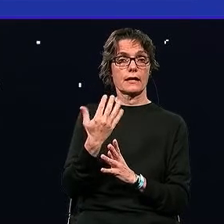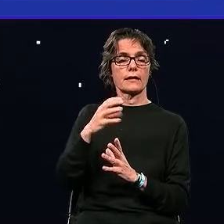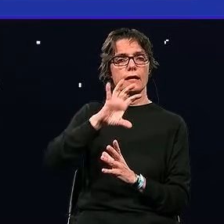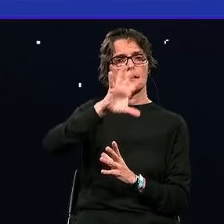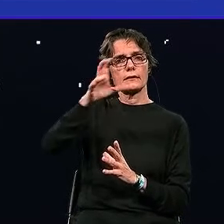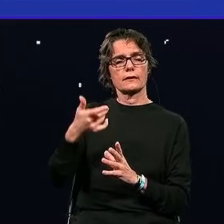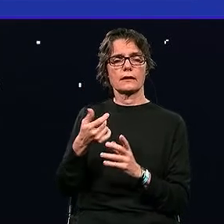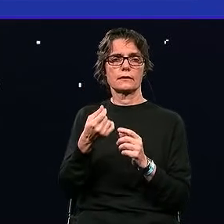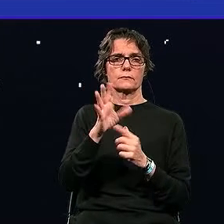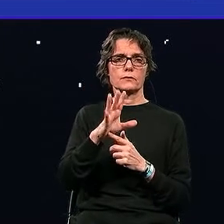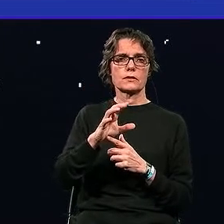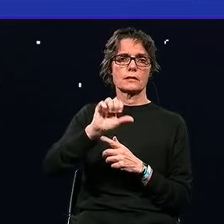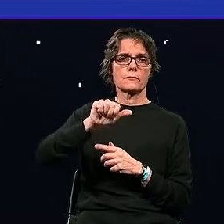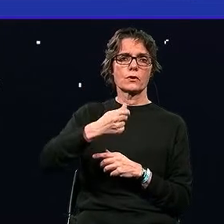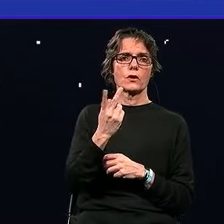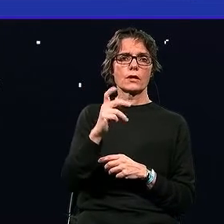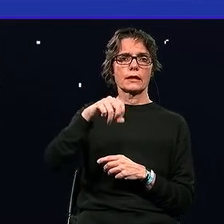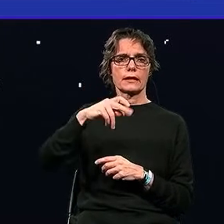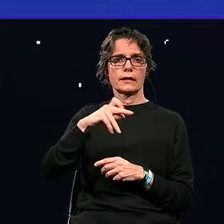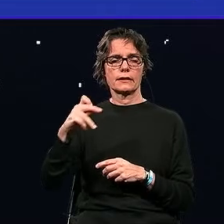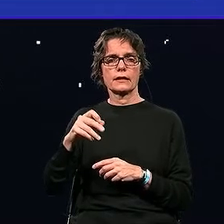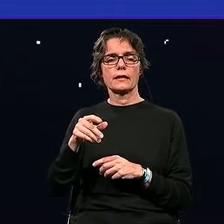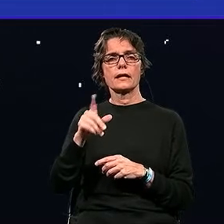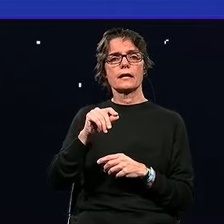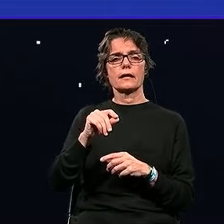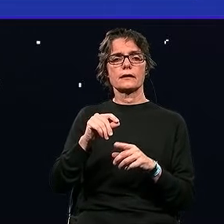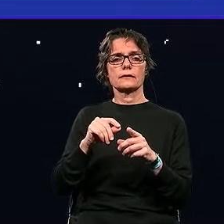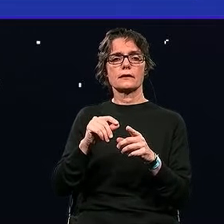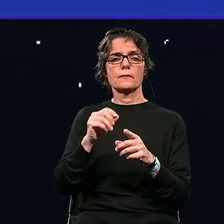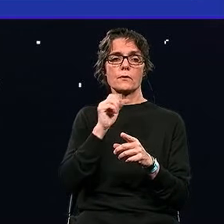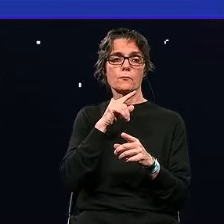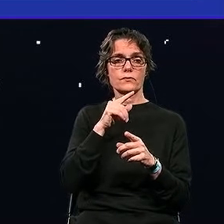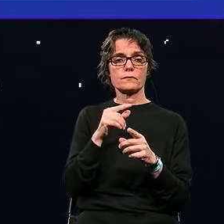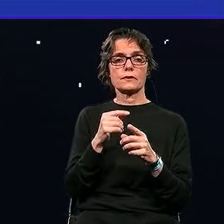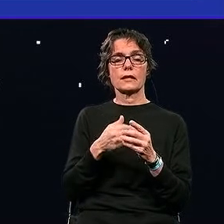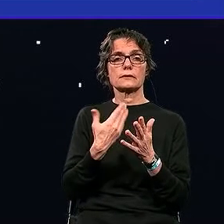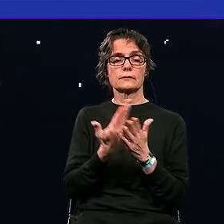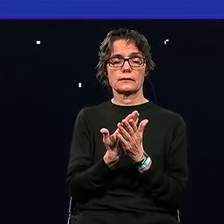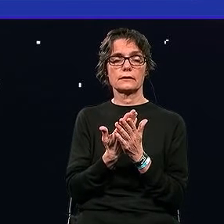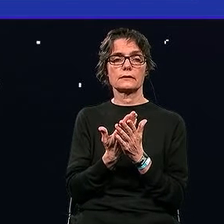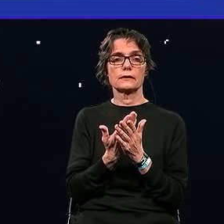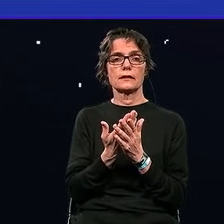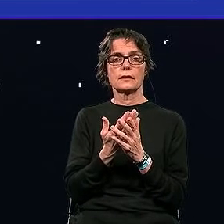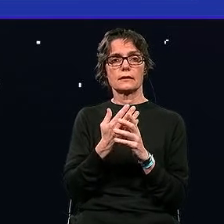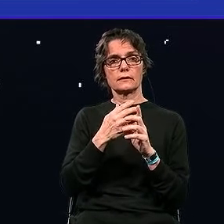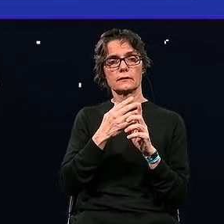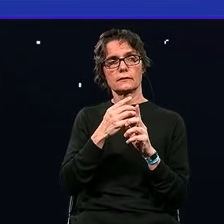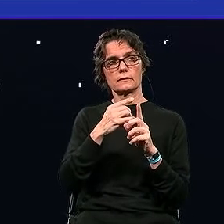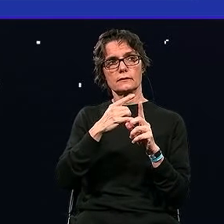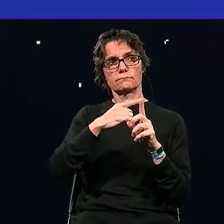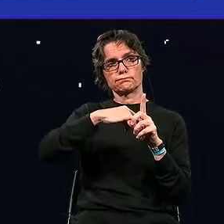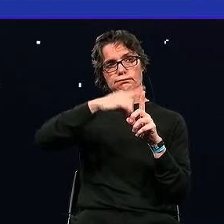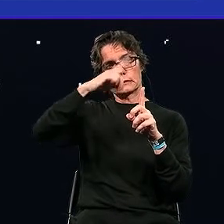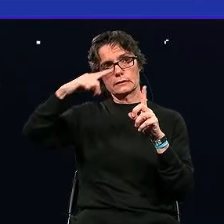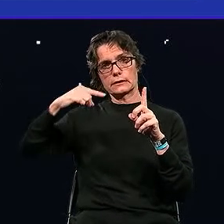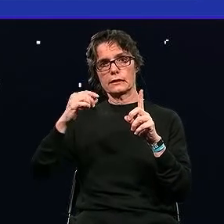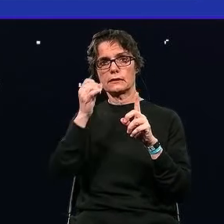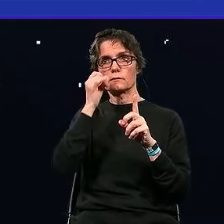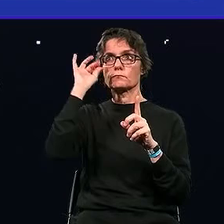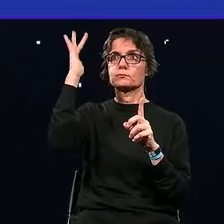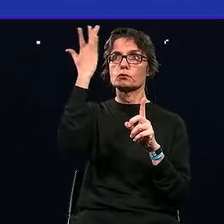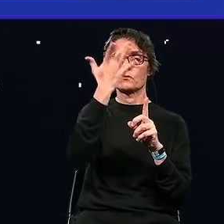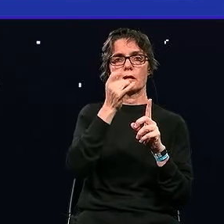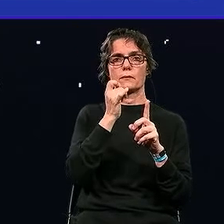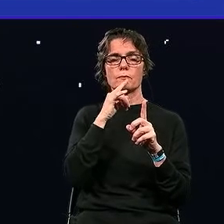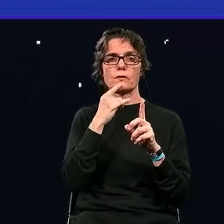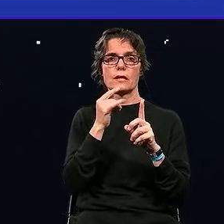like Kenya. And by providing them data, actually as simple as SMS-based data around weather, they can absolutely optimize the way they grow their